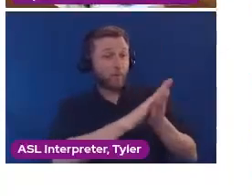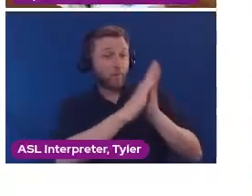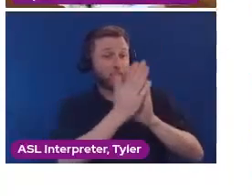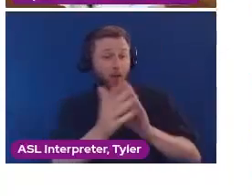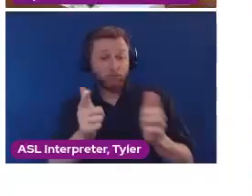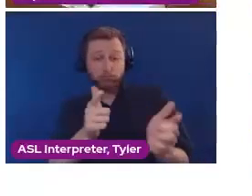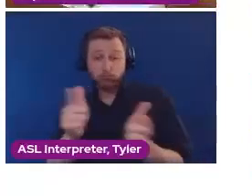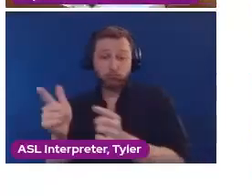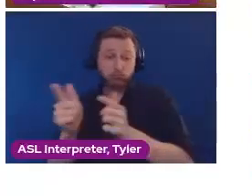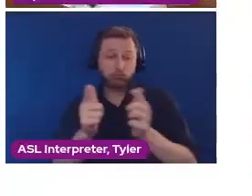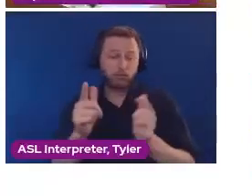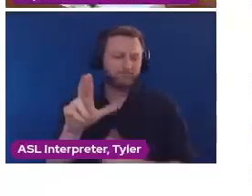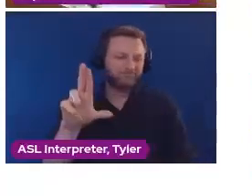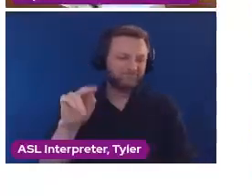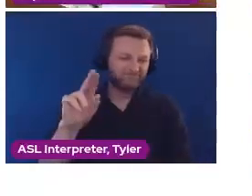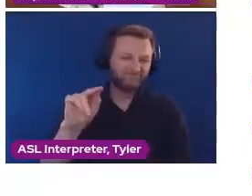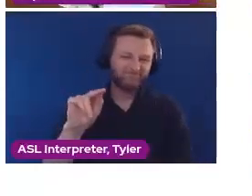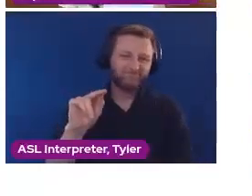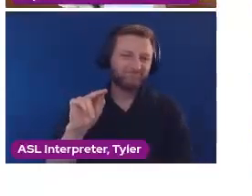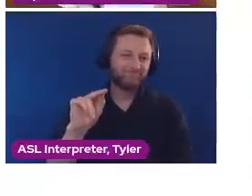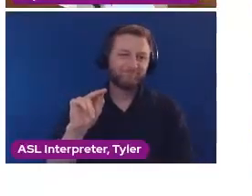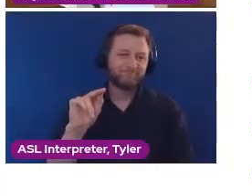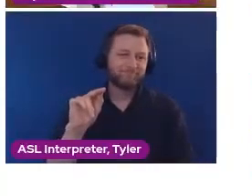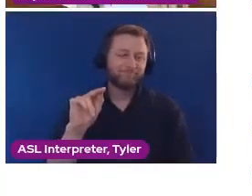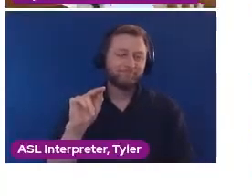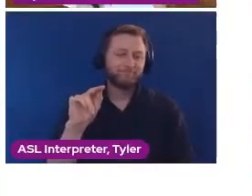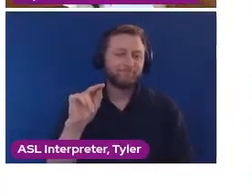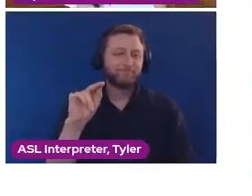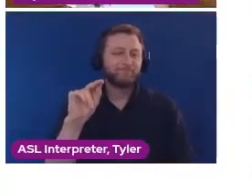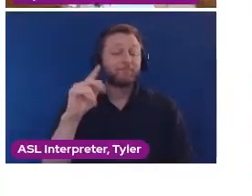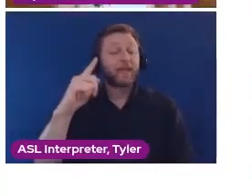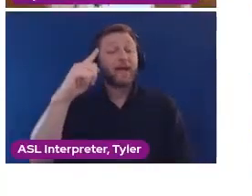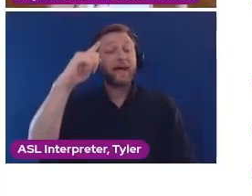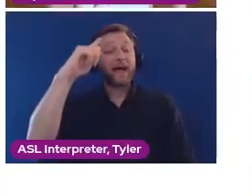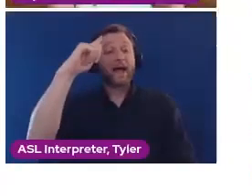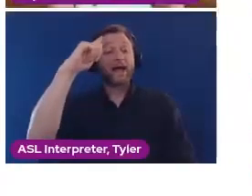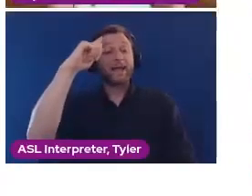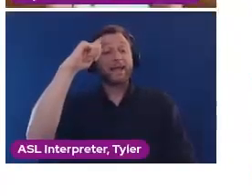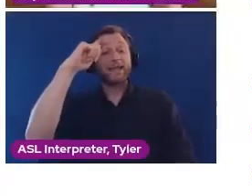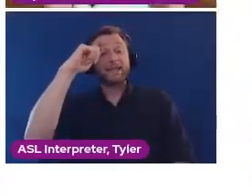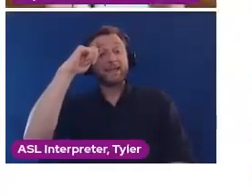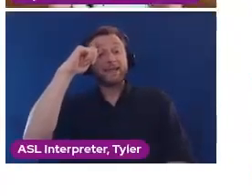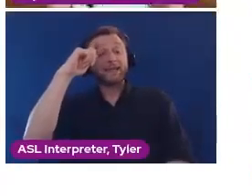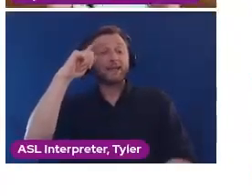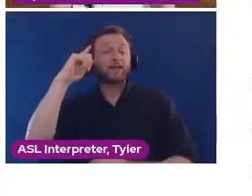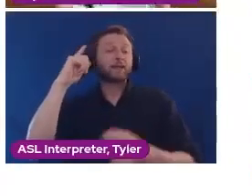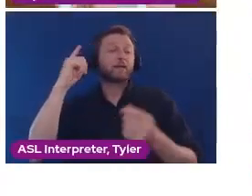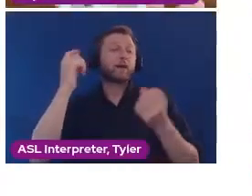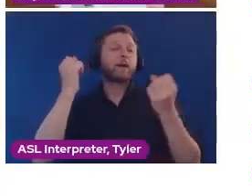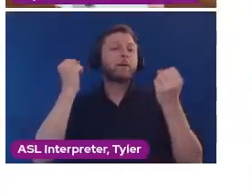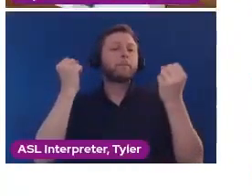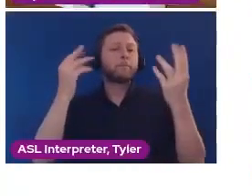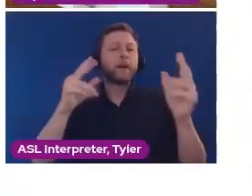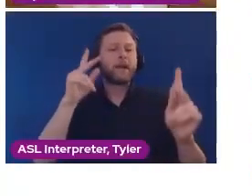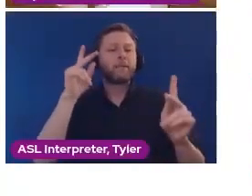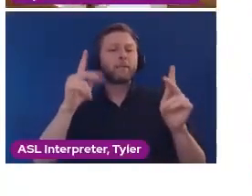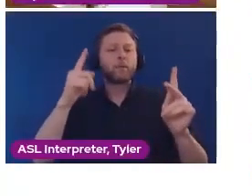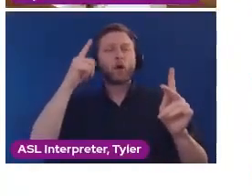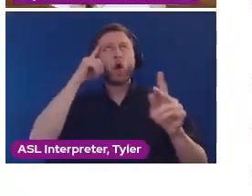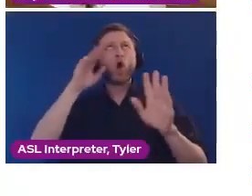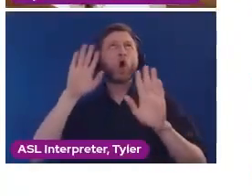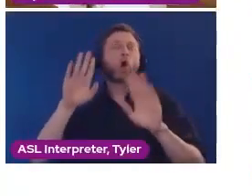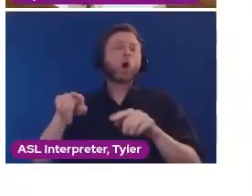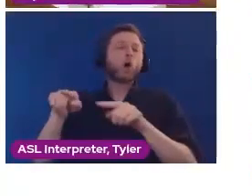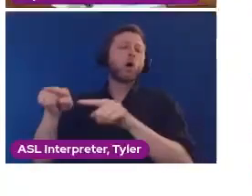mass shooter. In fact, I think that what a lot of people are using as a term for mental health issues are